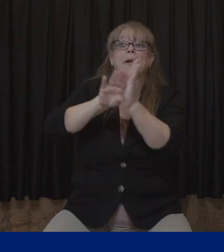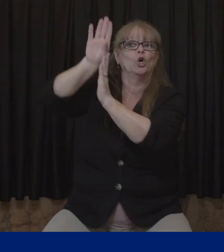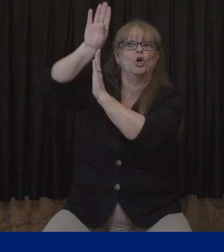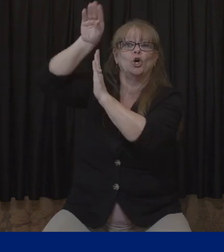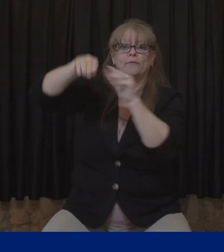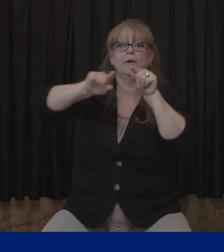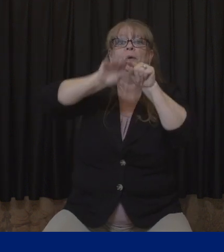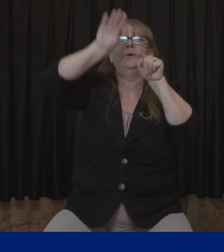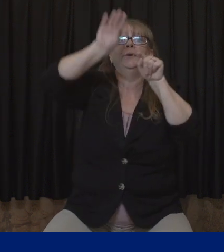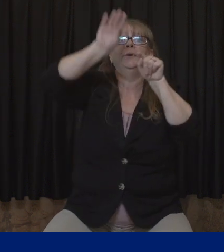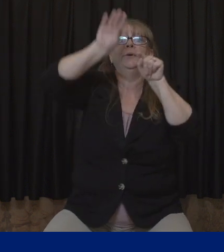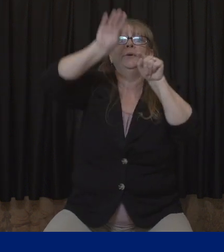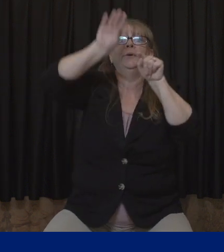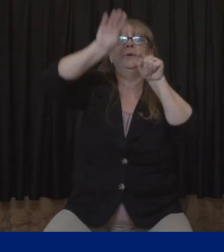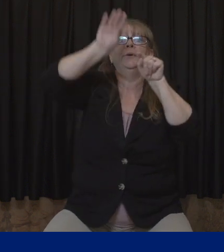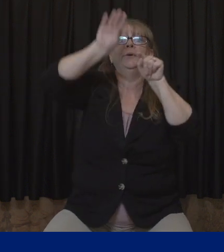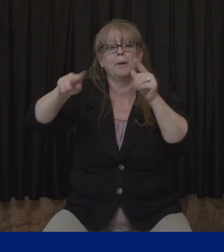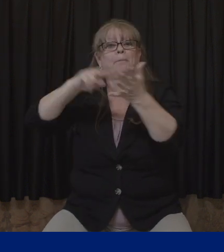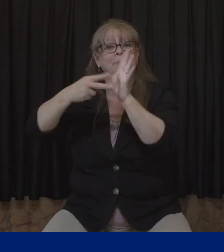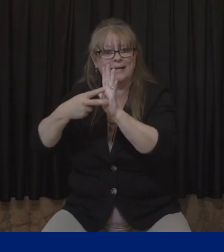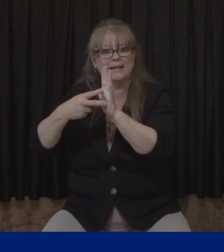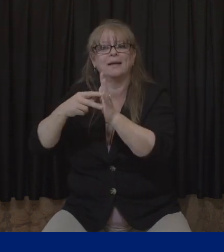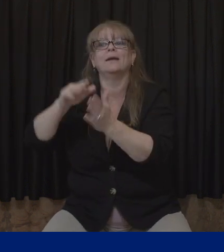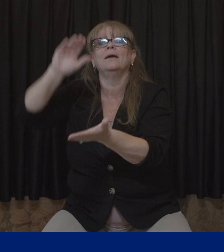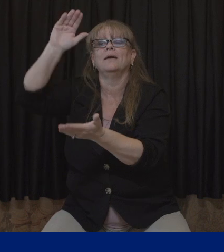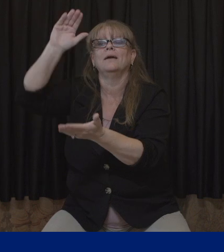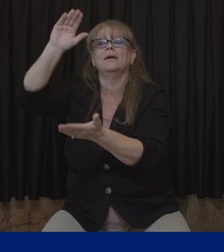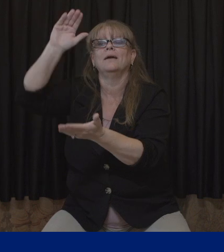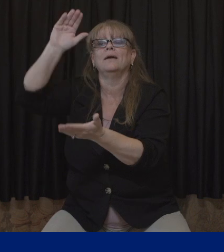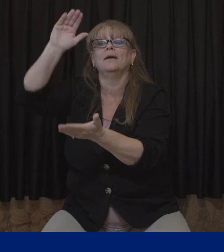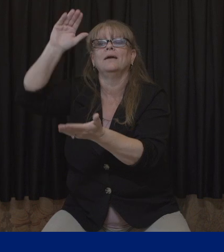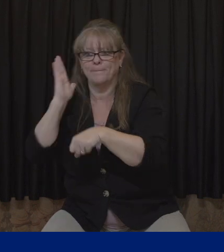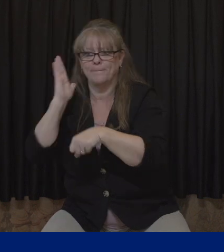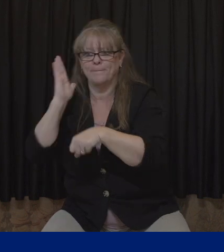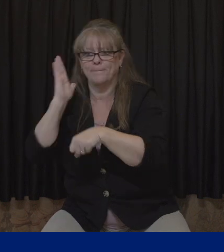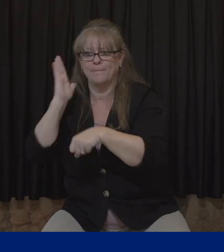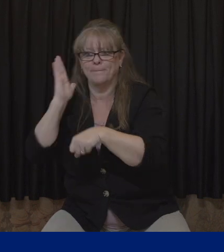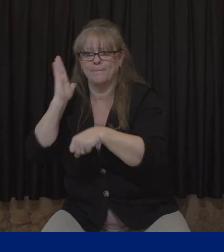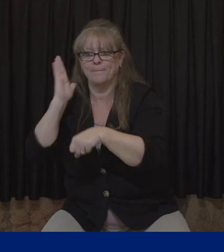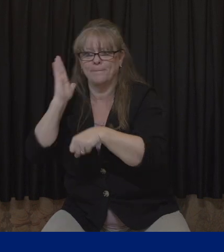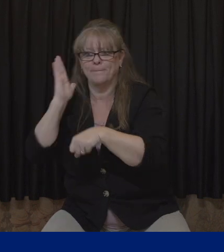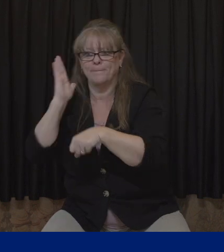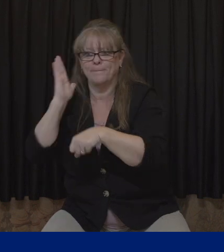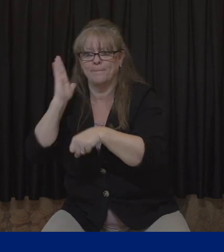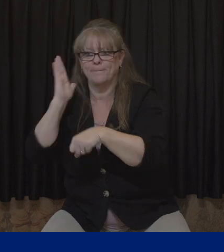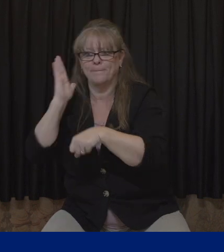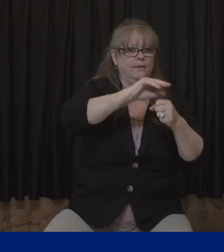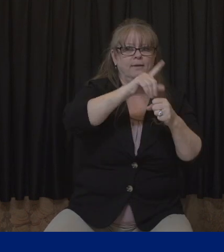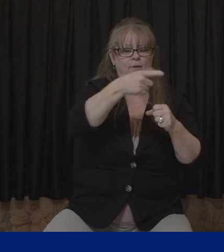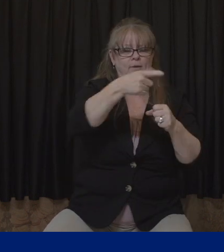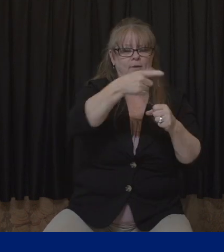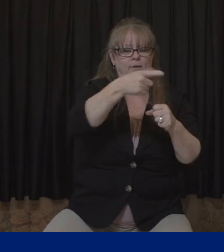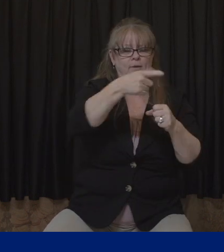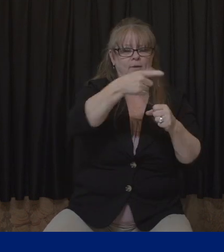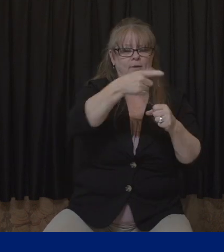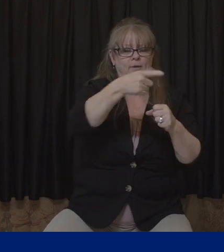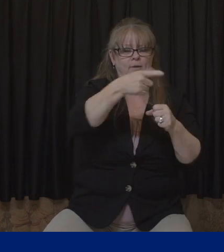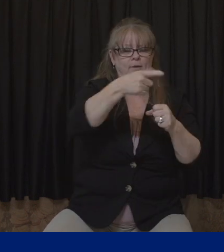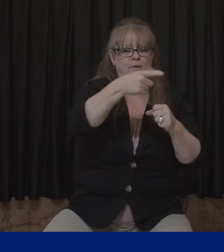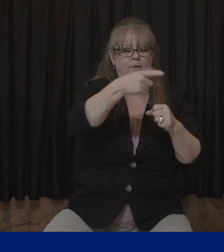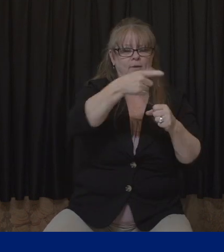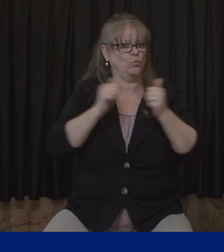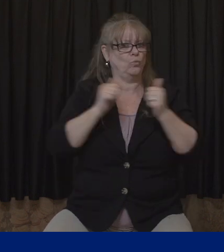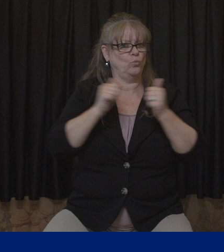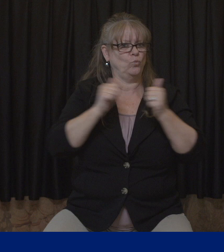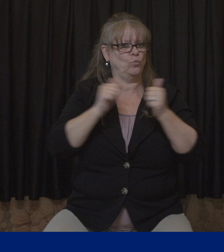a sustainable way to manage living with the virus. And that's why I'm excited that we're moving to a new phase,